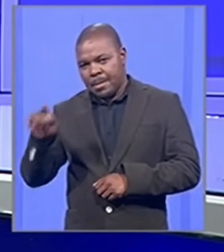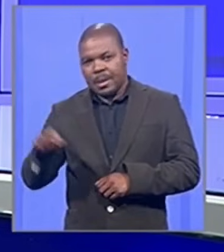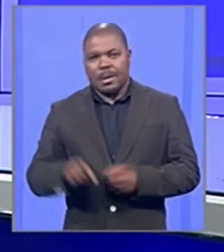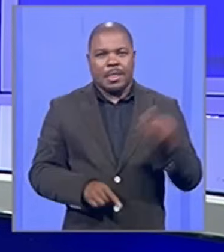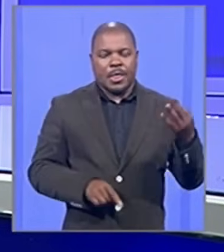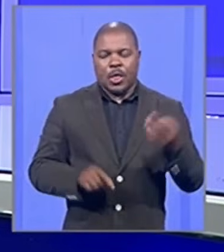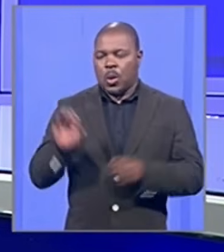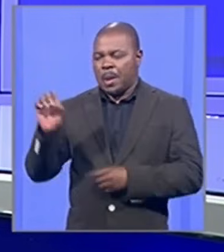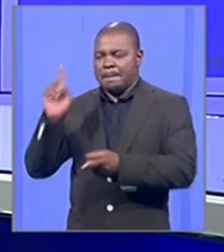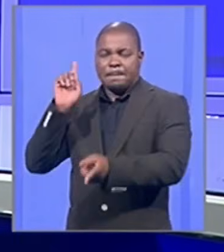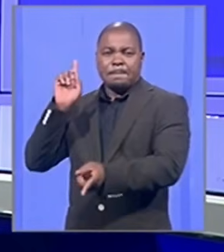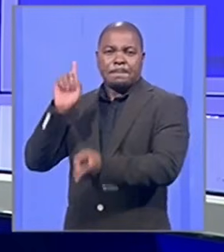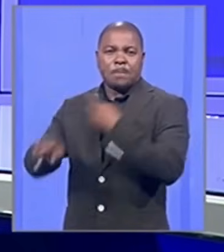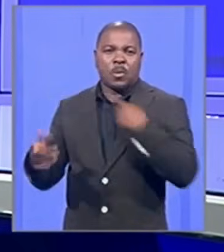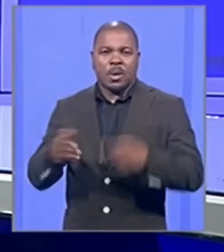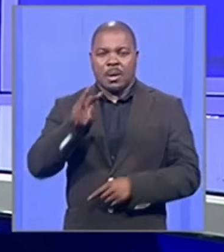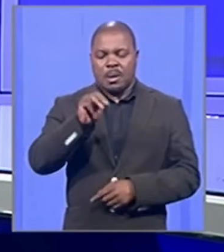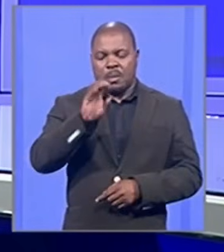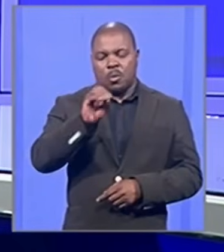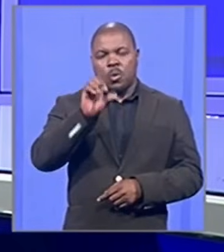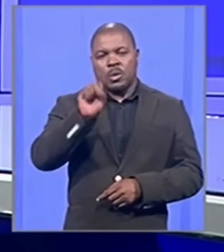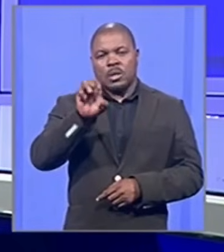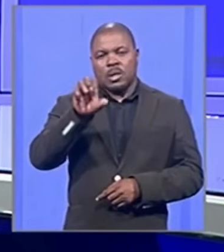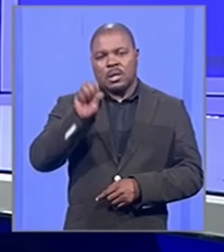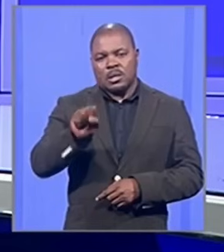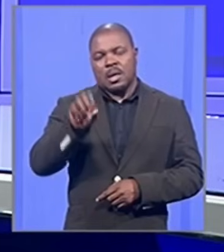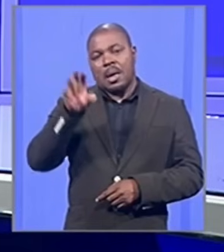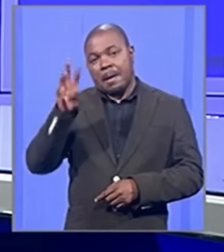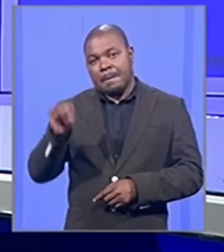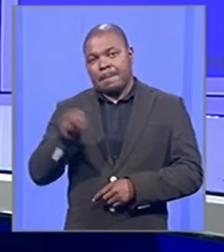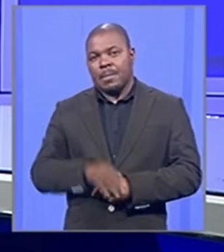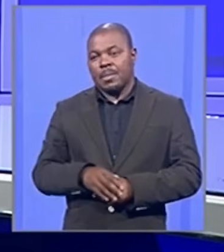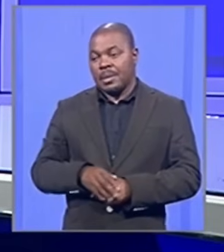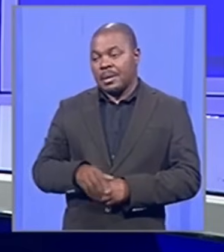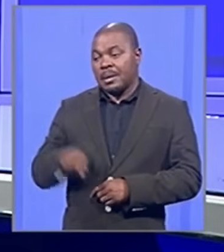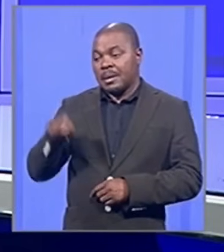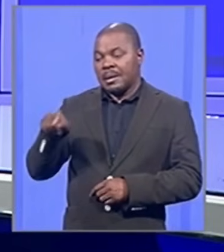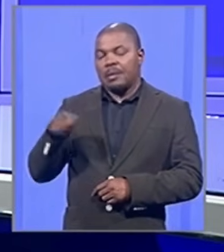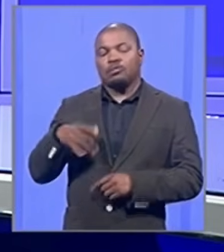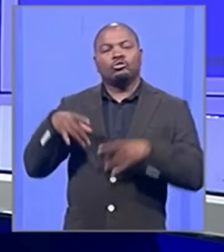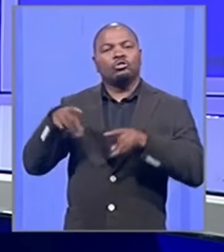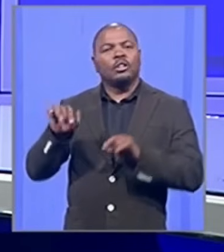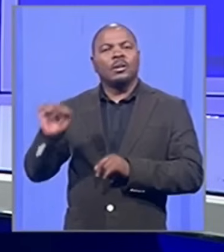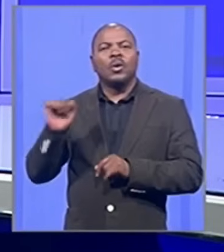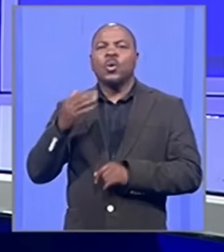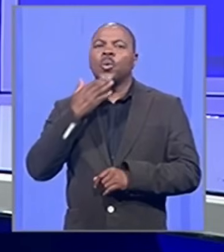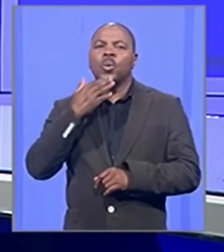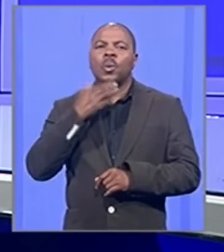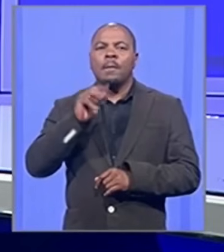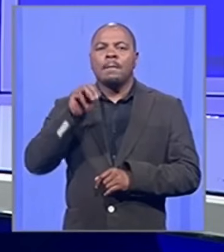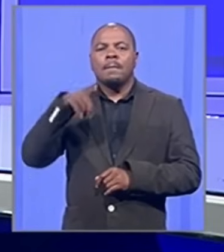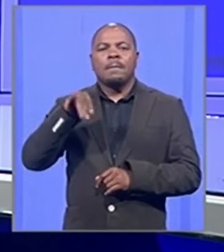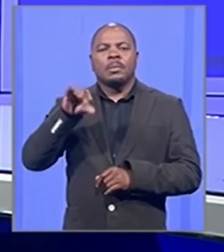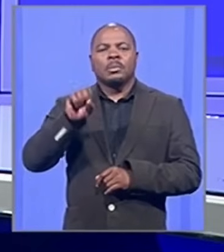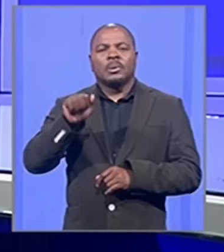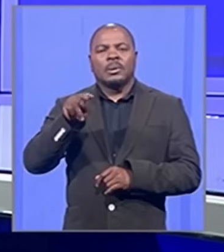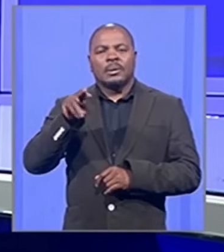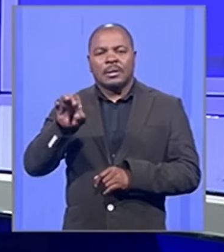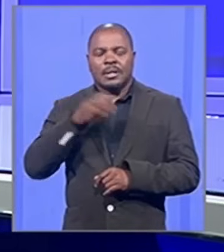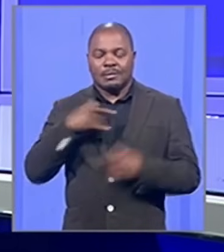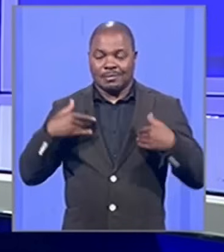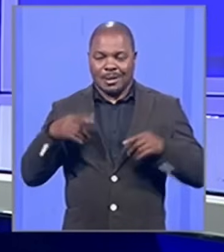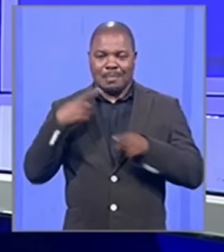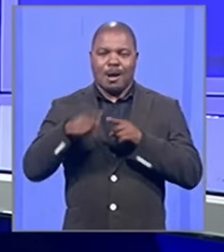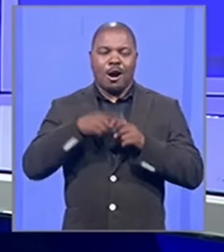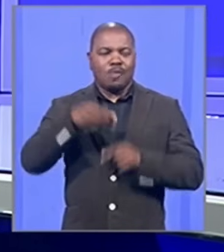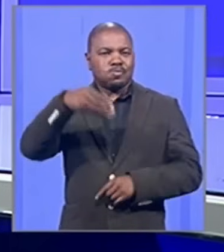kwa stadiumong sa Moses Mabhida. Monnastilo wa baeng Andile Mpisane o simolotse le motshameko le go bonagala